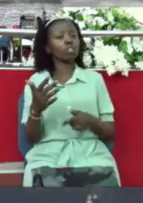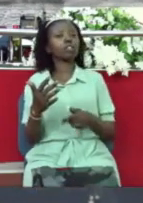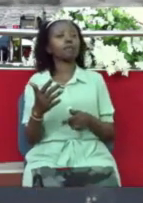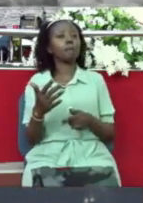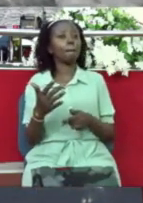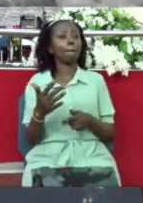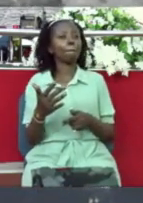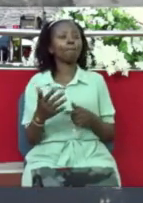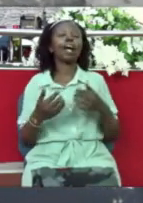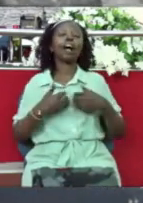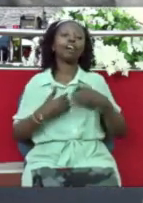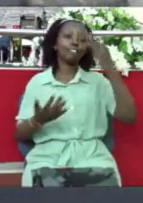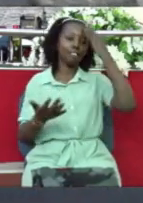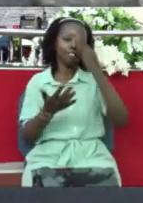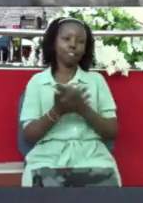to have faith in him.